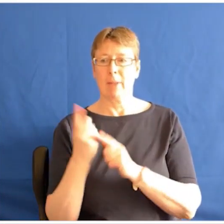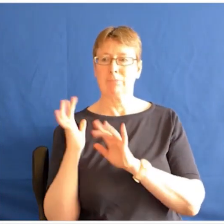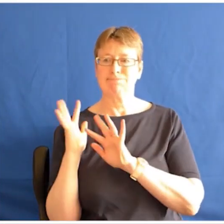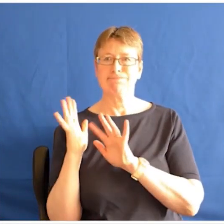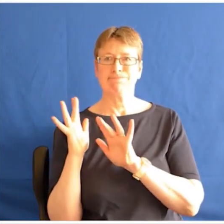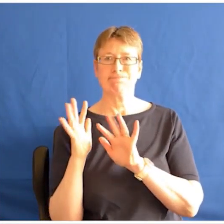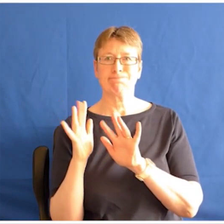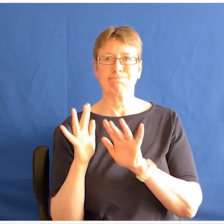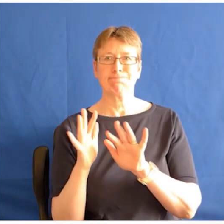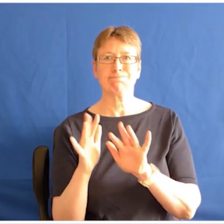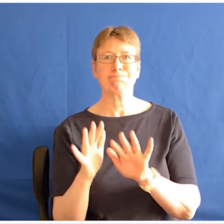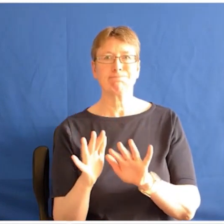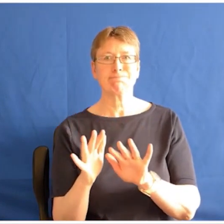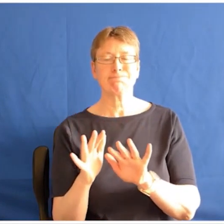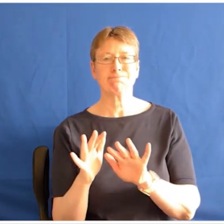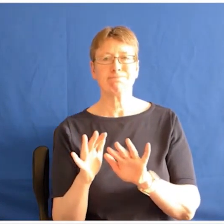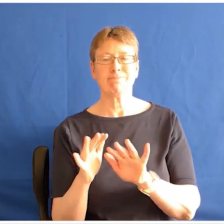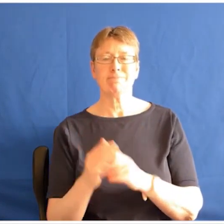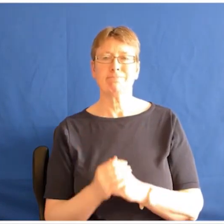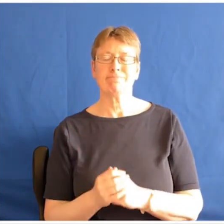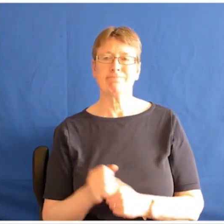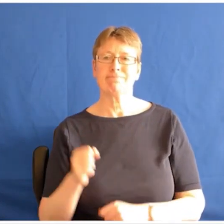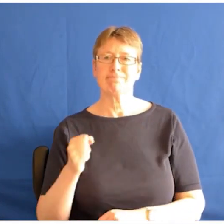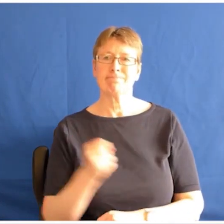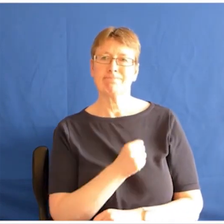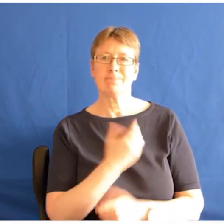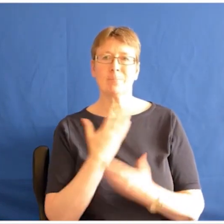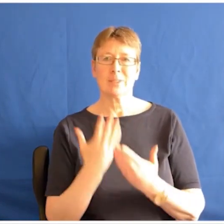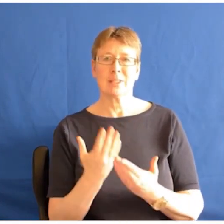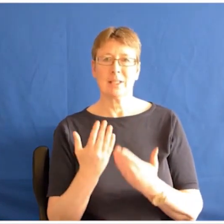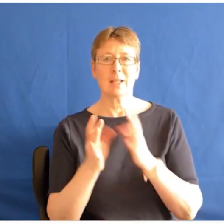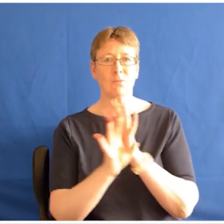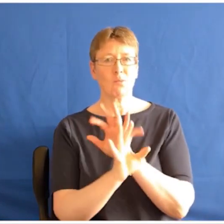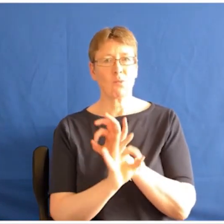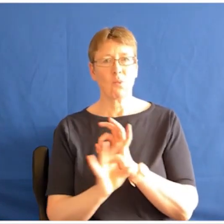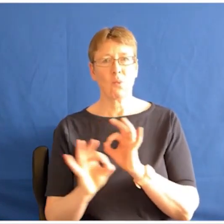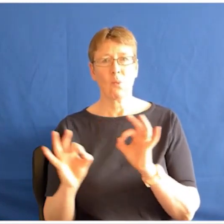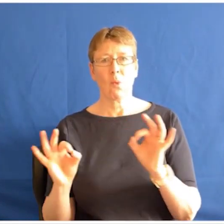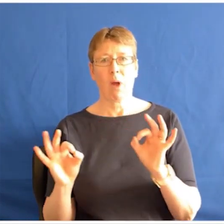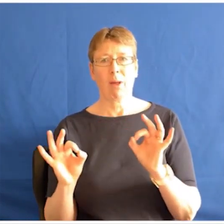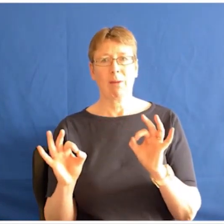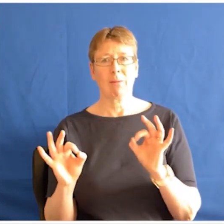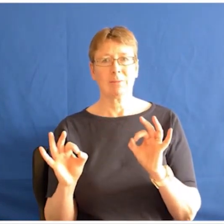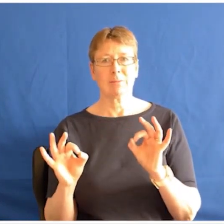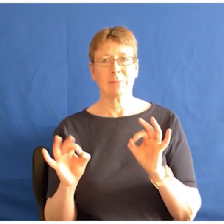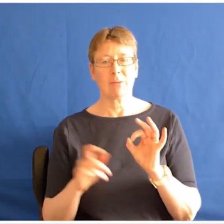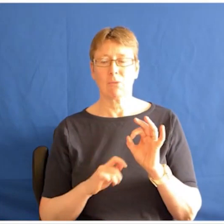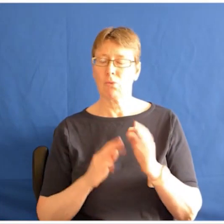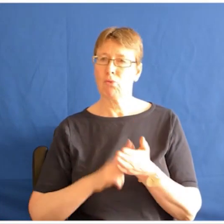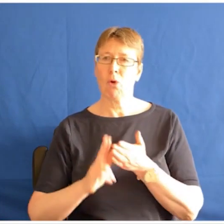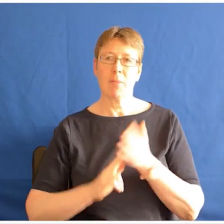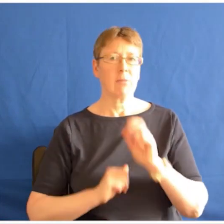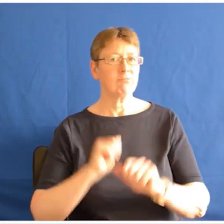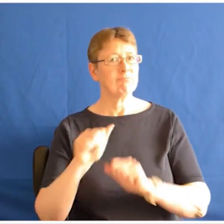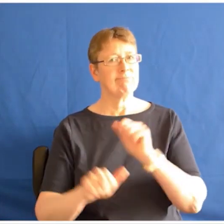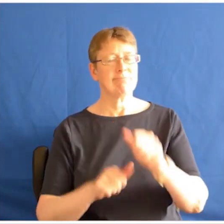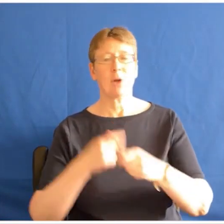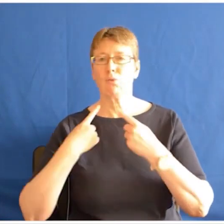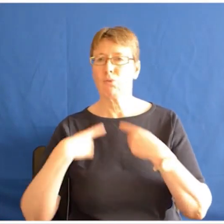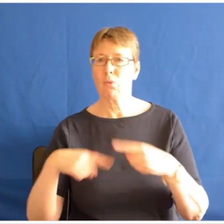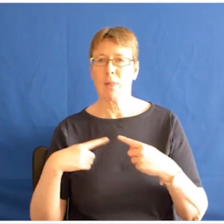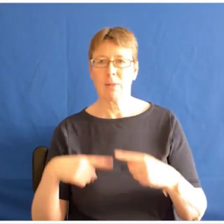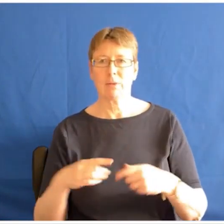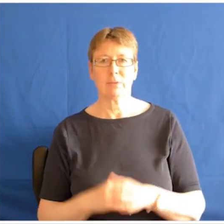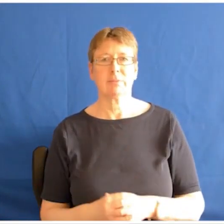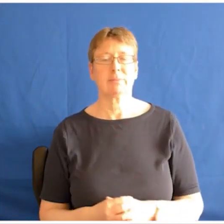in person over the course of a few weeks. Sadly, the hall is quiet this year as our traditional celebrations have not been possible in the